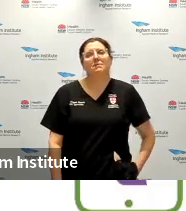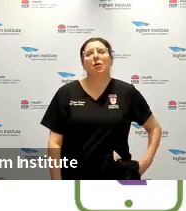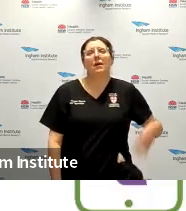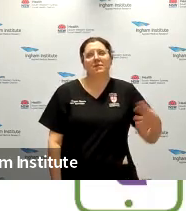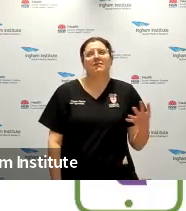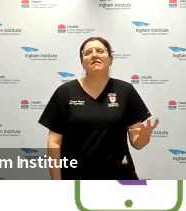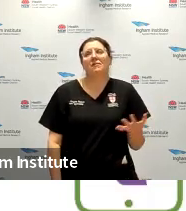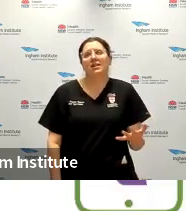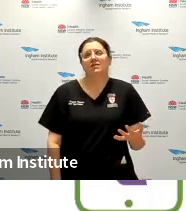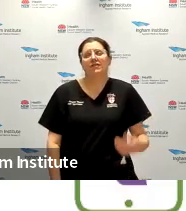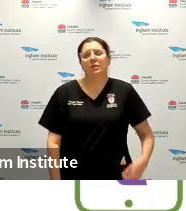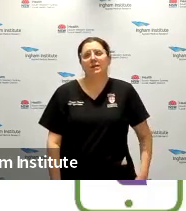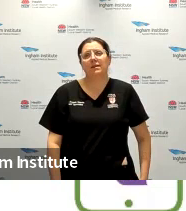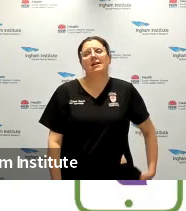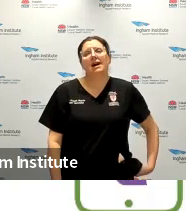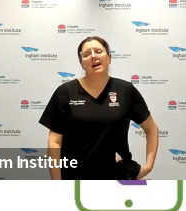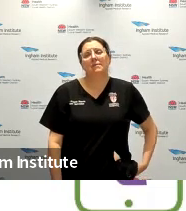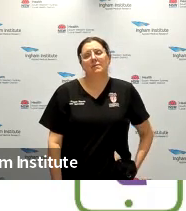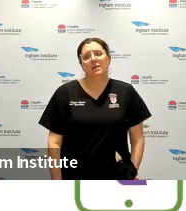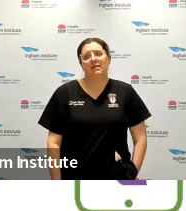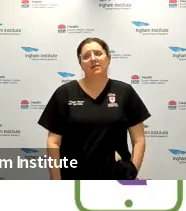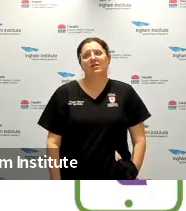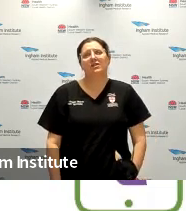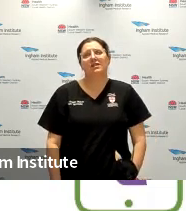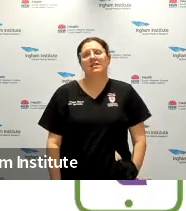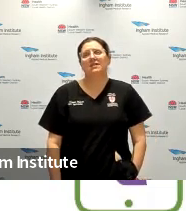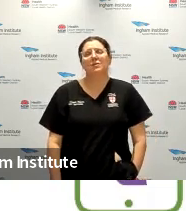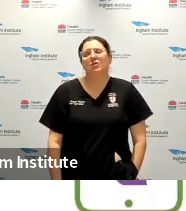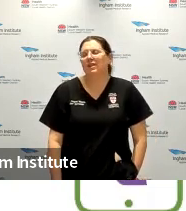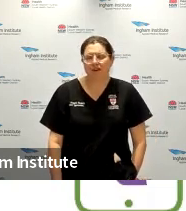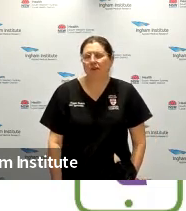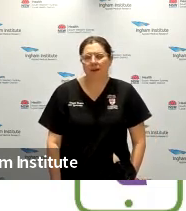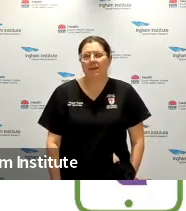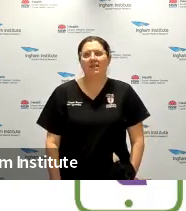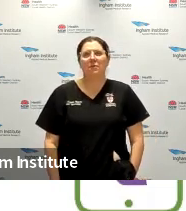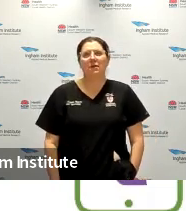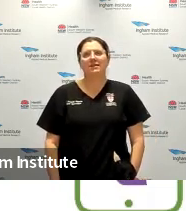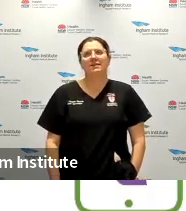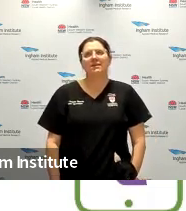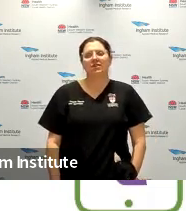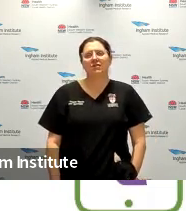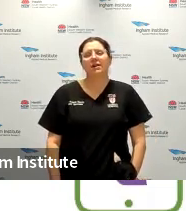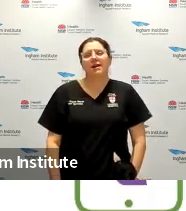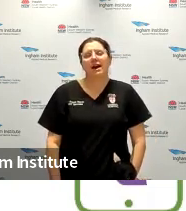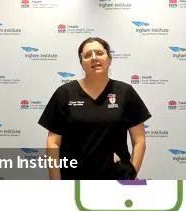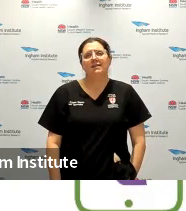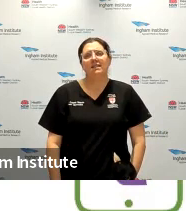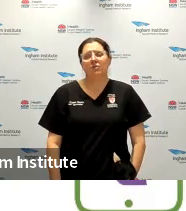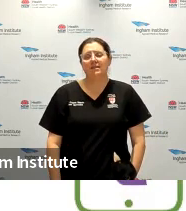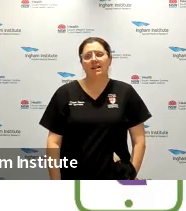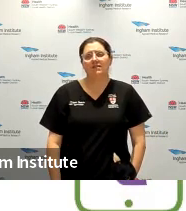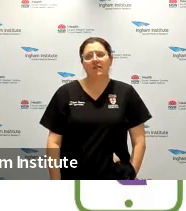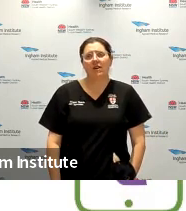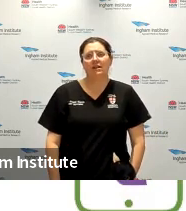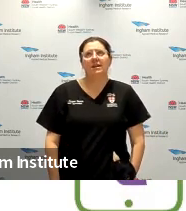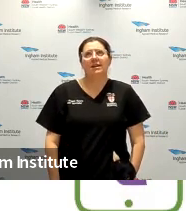associated with some pop-ups of information for women, because there are certainly things that women already know coming into a pregnancy is an issue, and it's